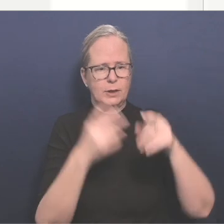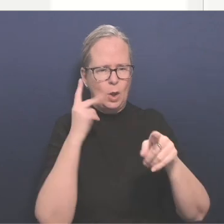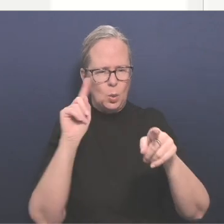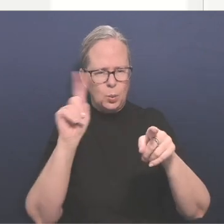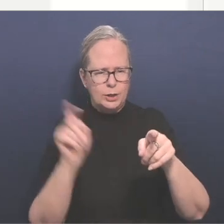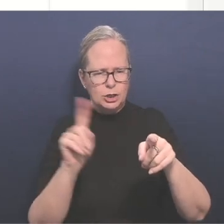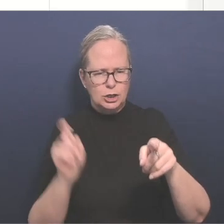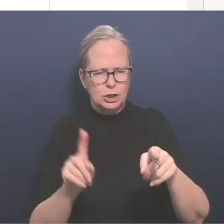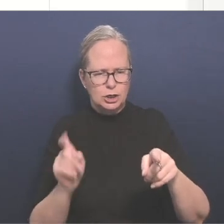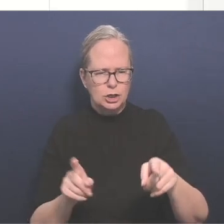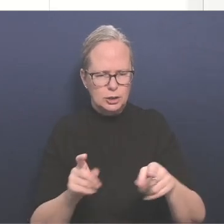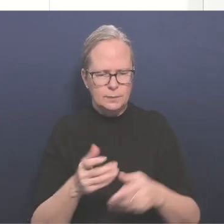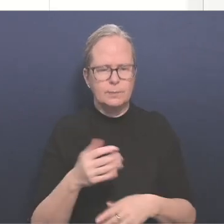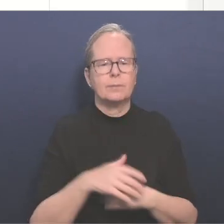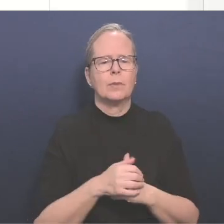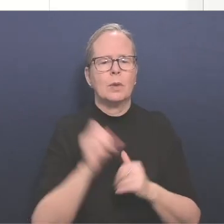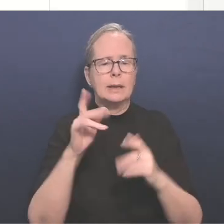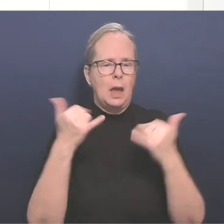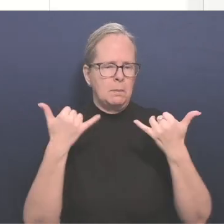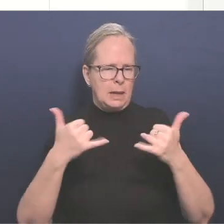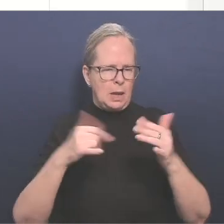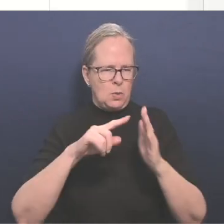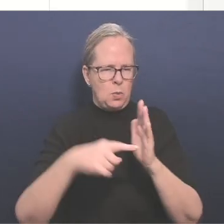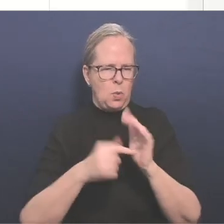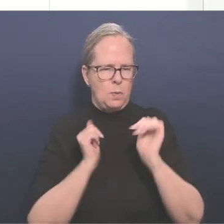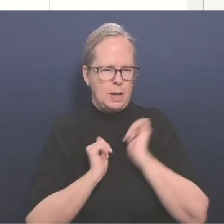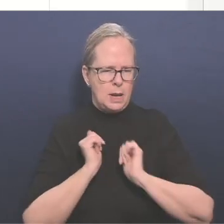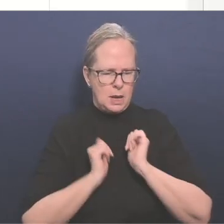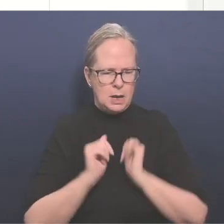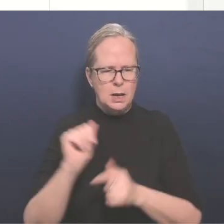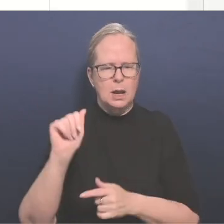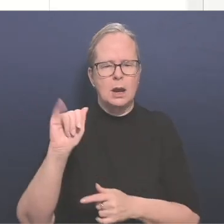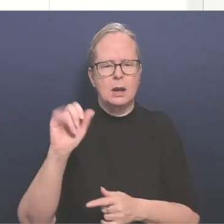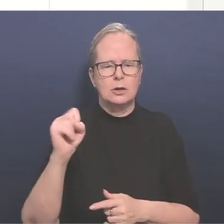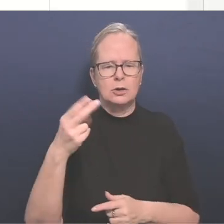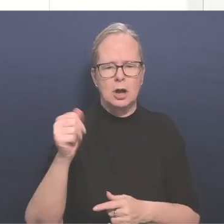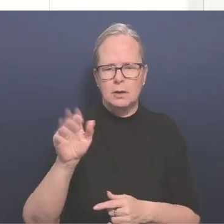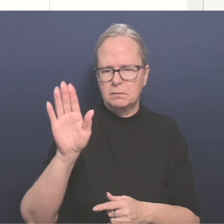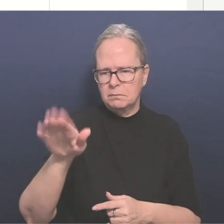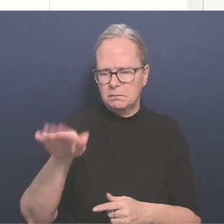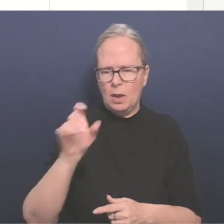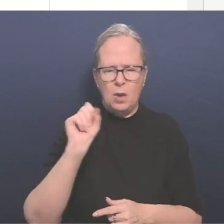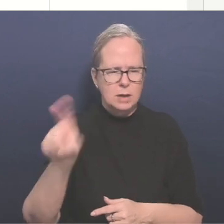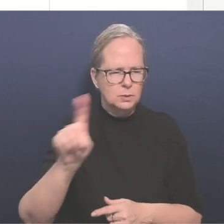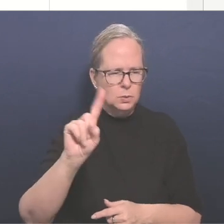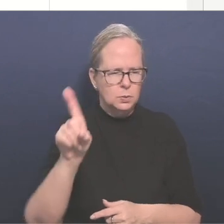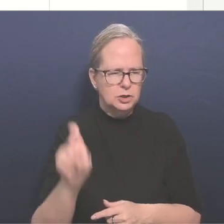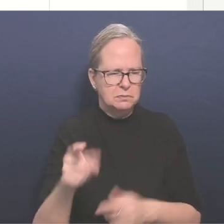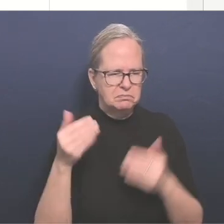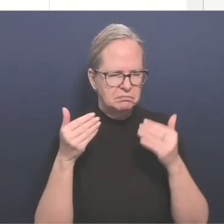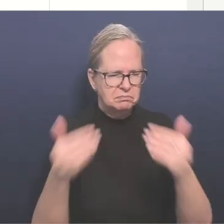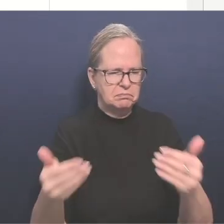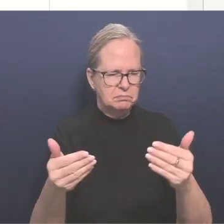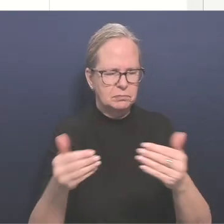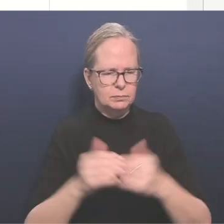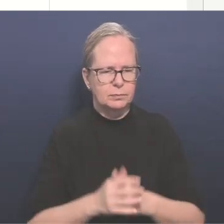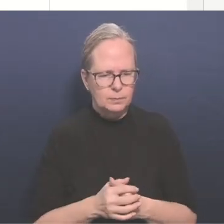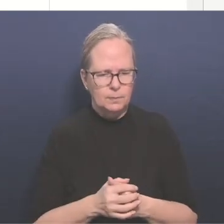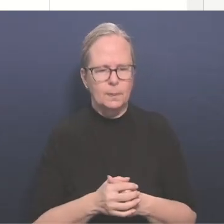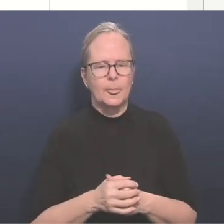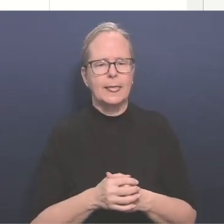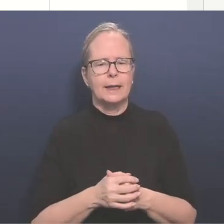permanent resident. Awesome. Aisha, are you working, or where does your income come